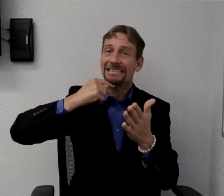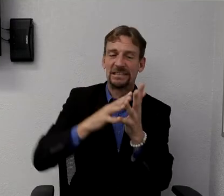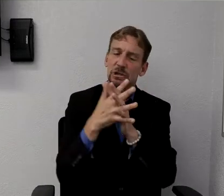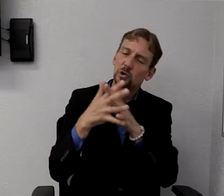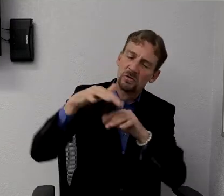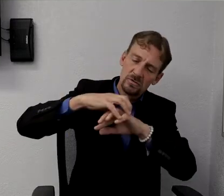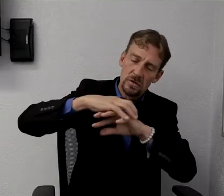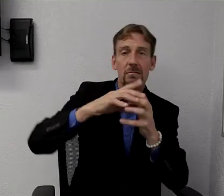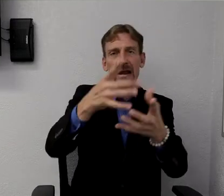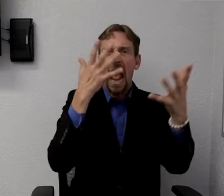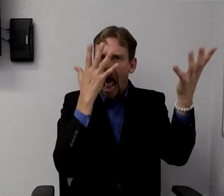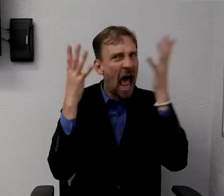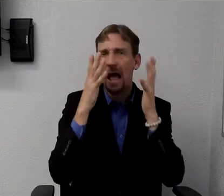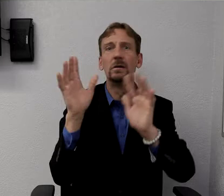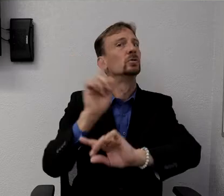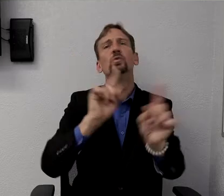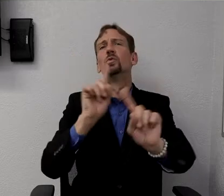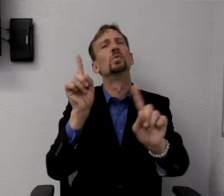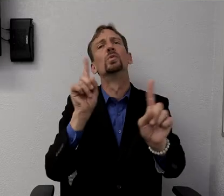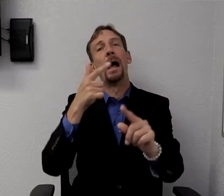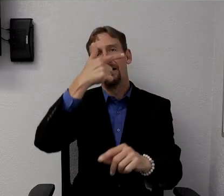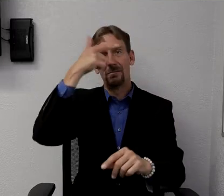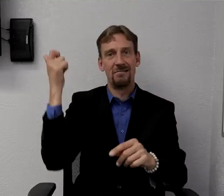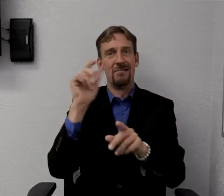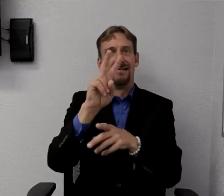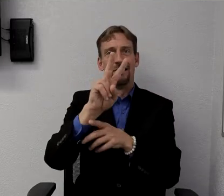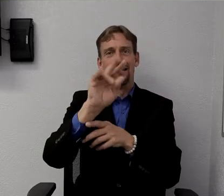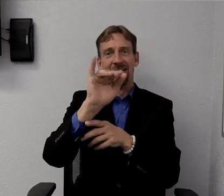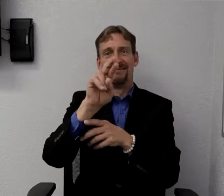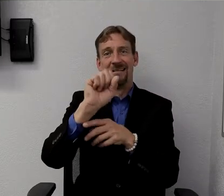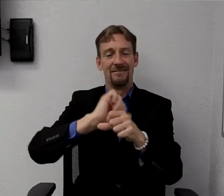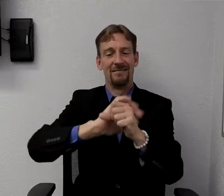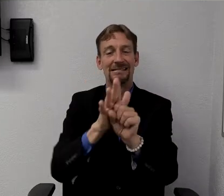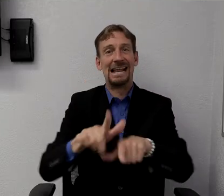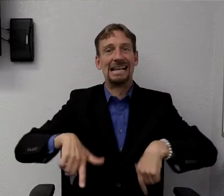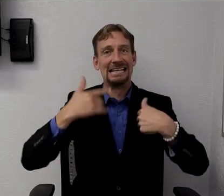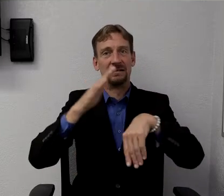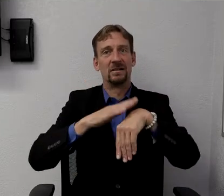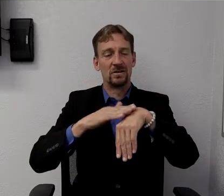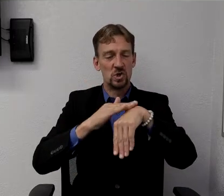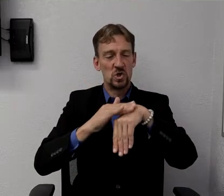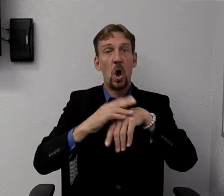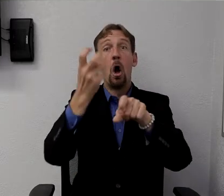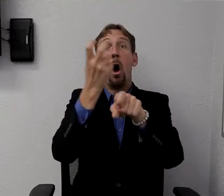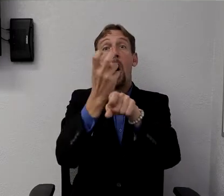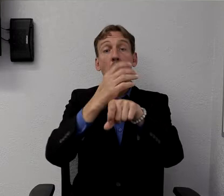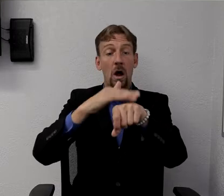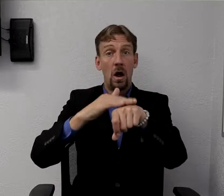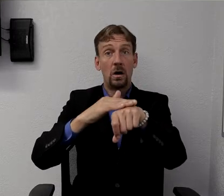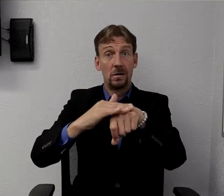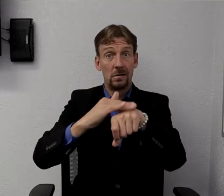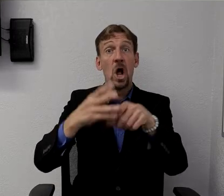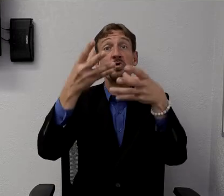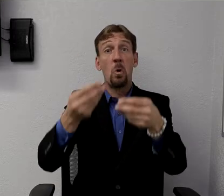virus does live on surfaces. It lives on hard surfaces, soft surfaces. I've read